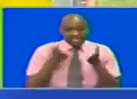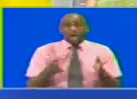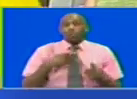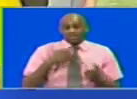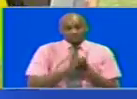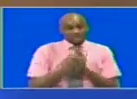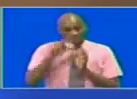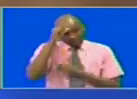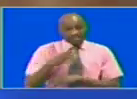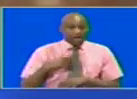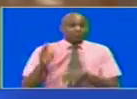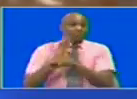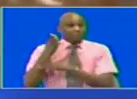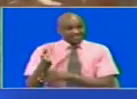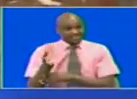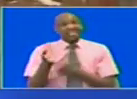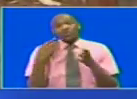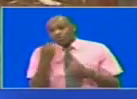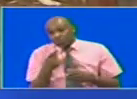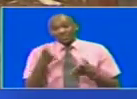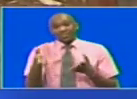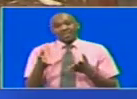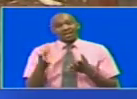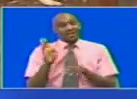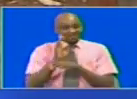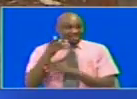wa Bomet unaoshikiliwa na Isaac Ruto.